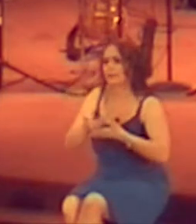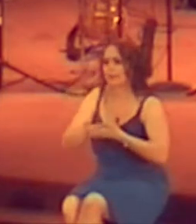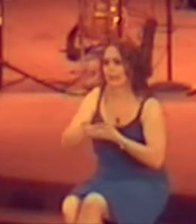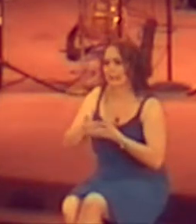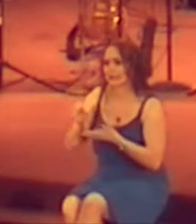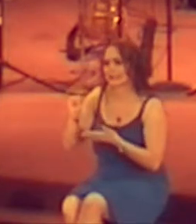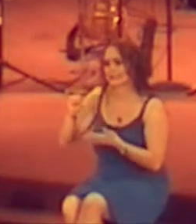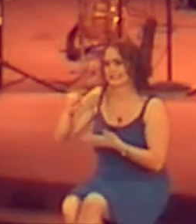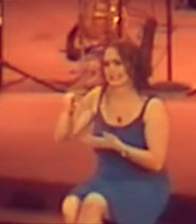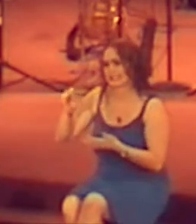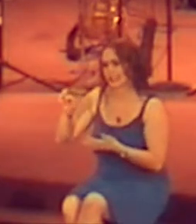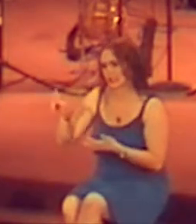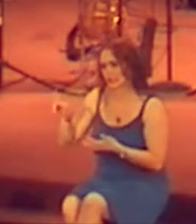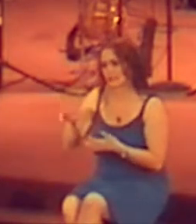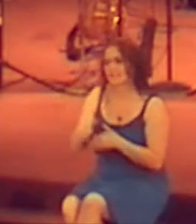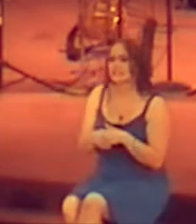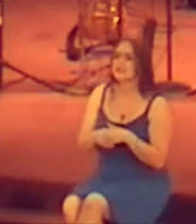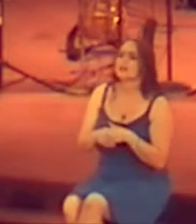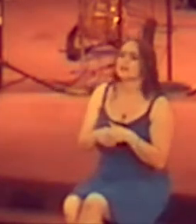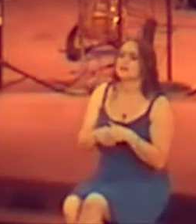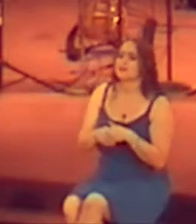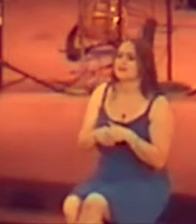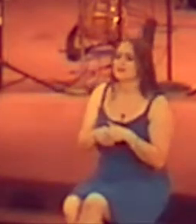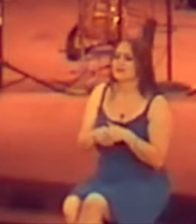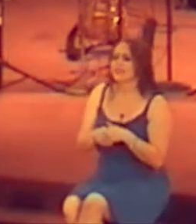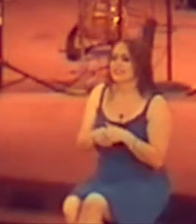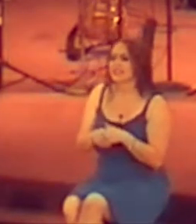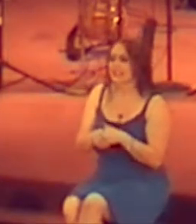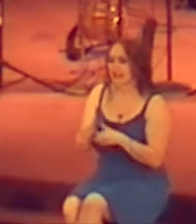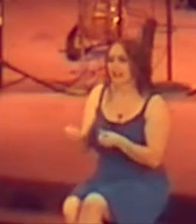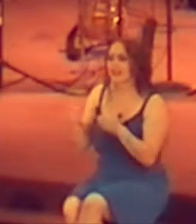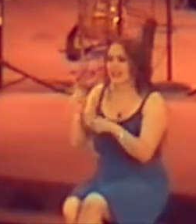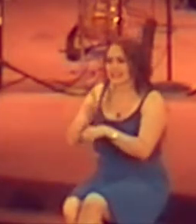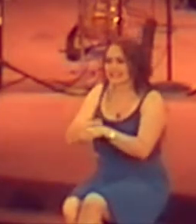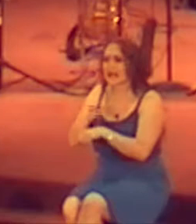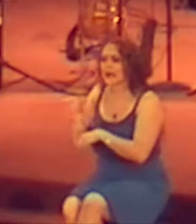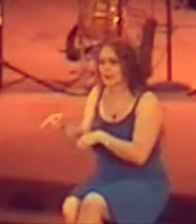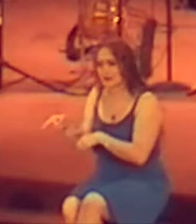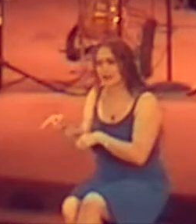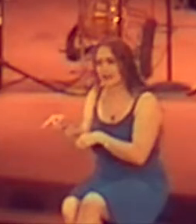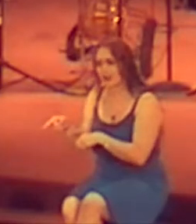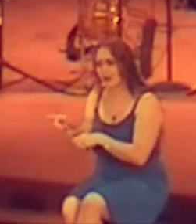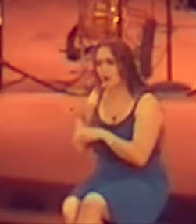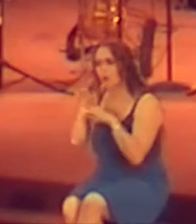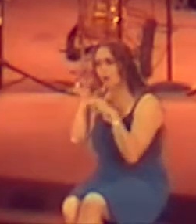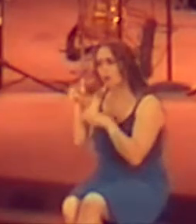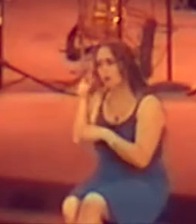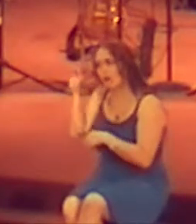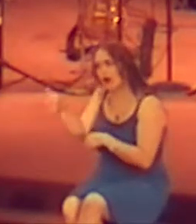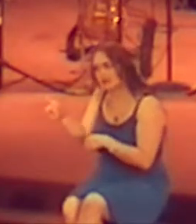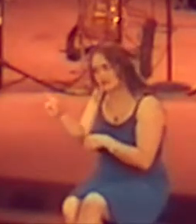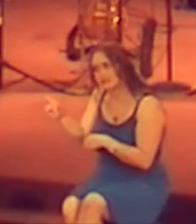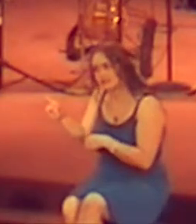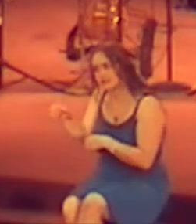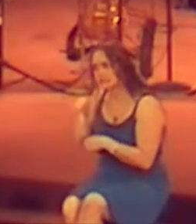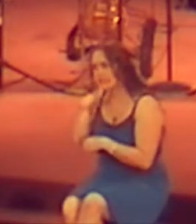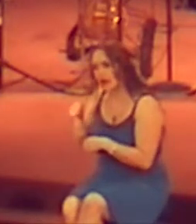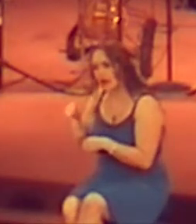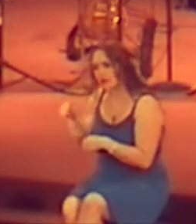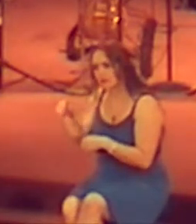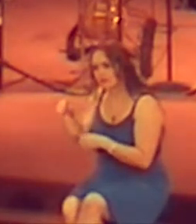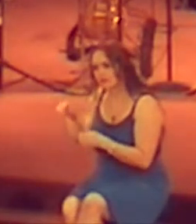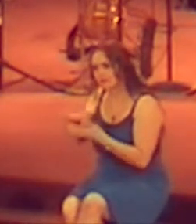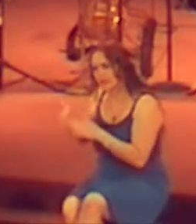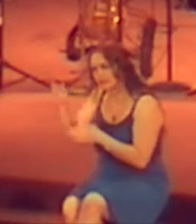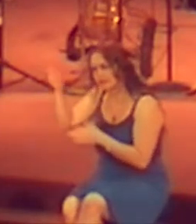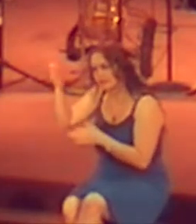And most of my time was occupied there, making sure my knuckleheads on my floor weren't doing something dumb, making sure all the guys were tended to, that everyone was